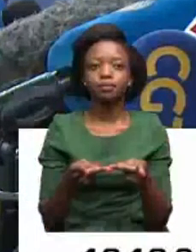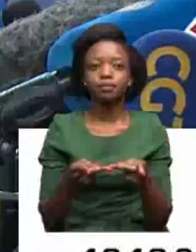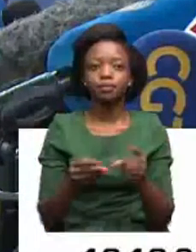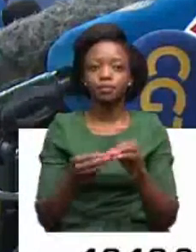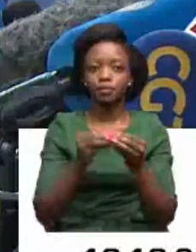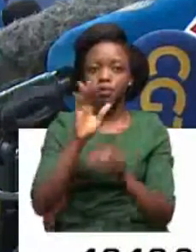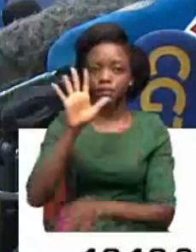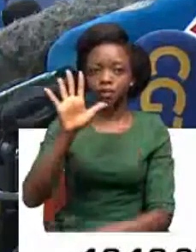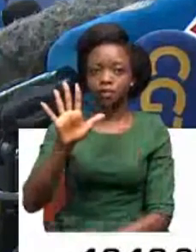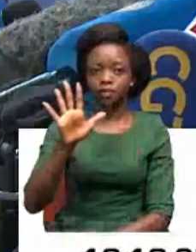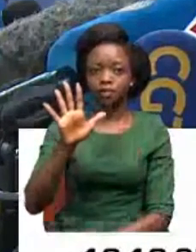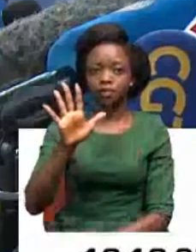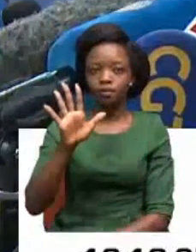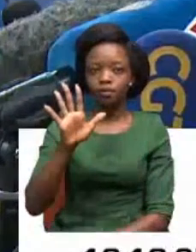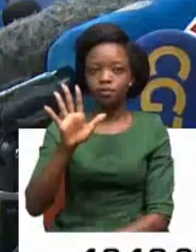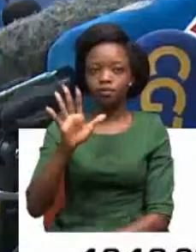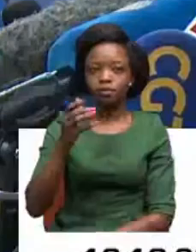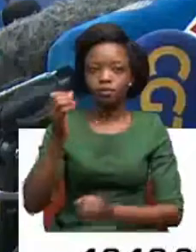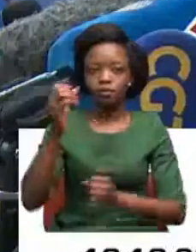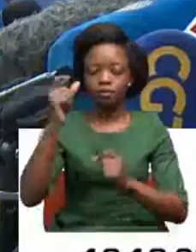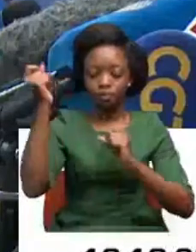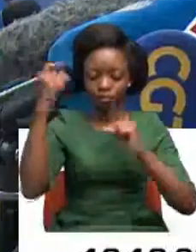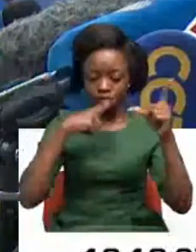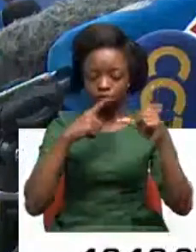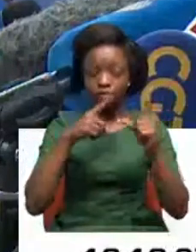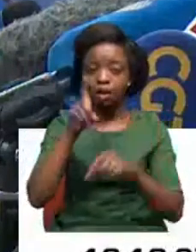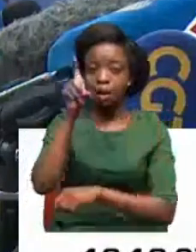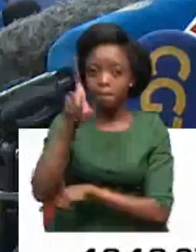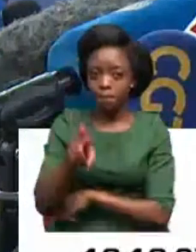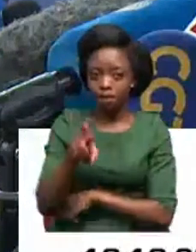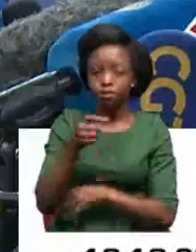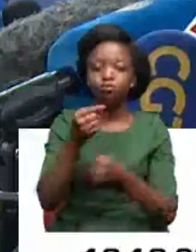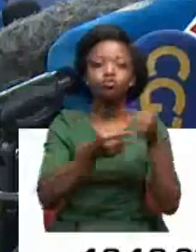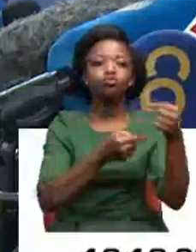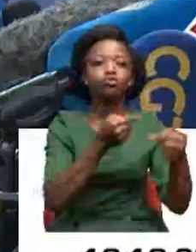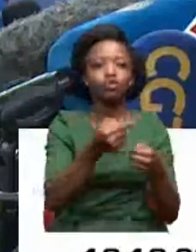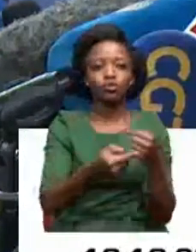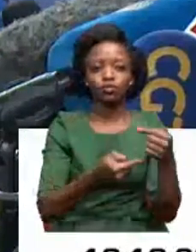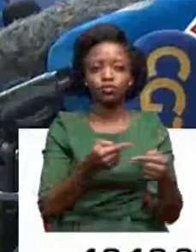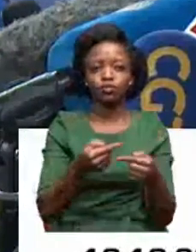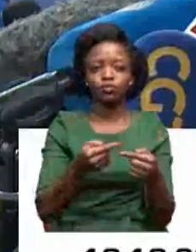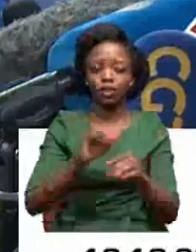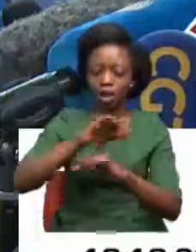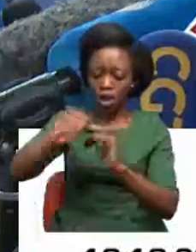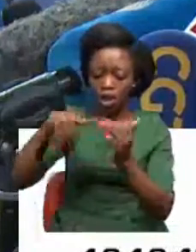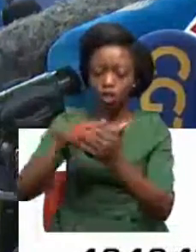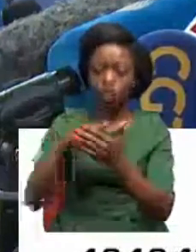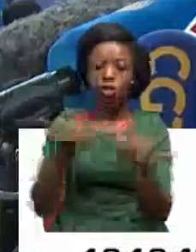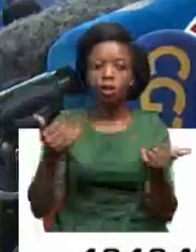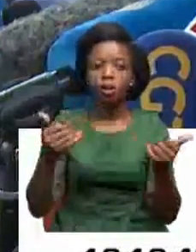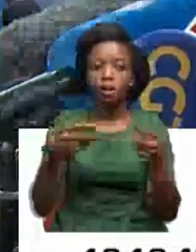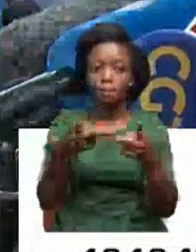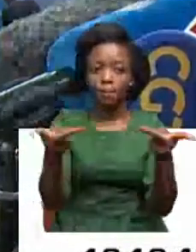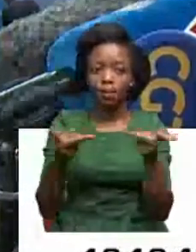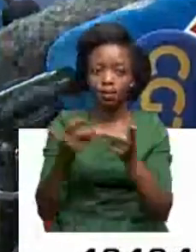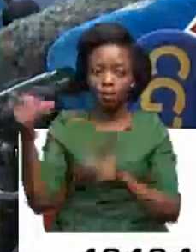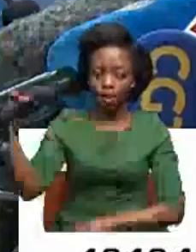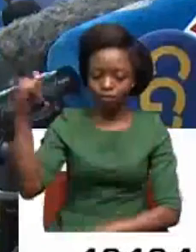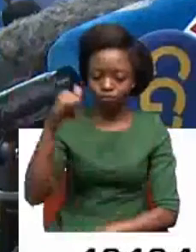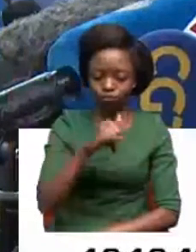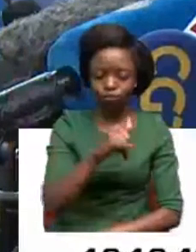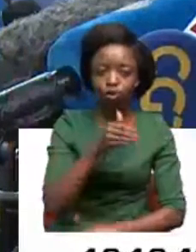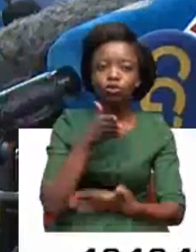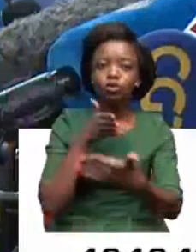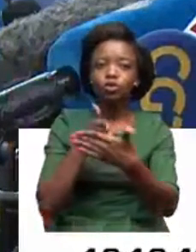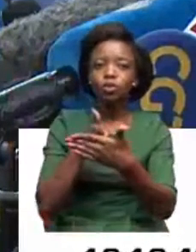Number five is in terms of screening. Mandatory screening is ongoing at all points of entry to minimize